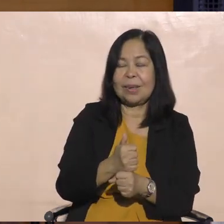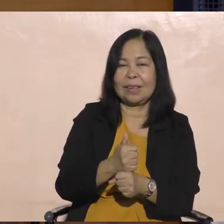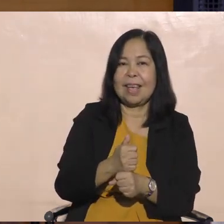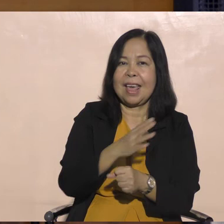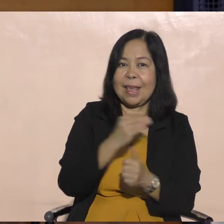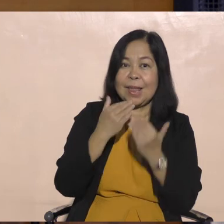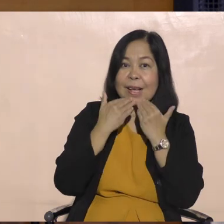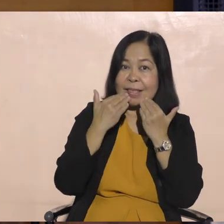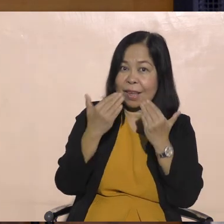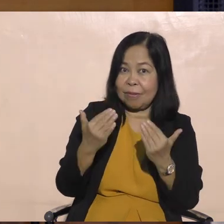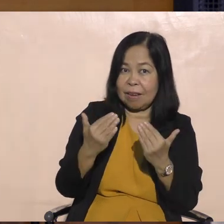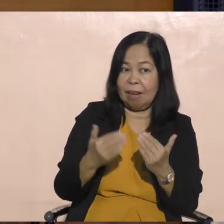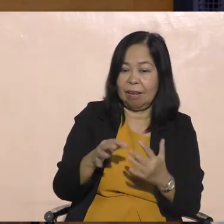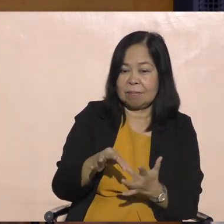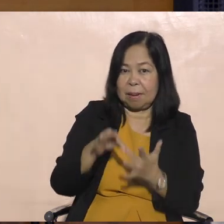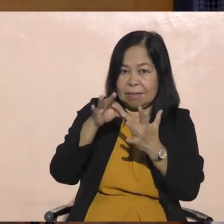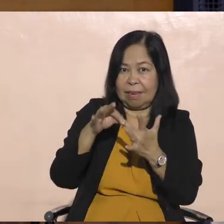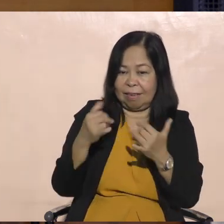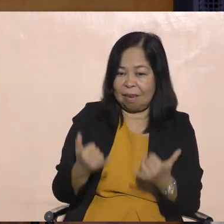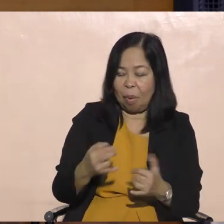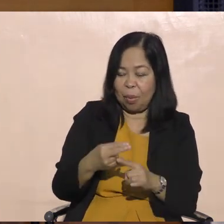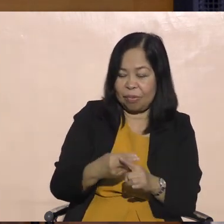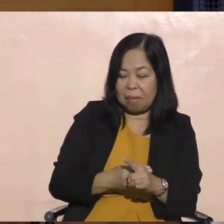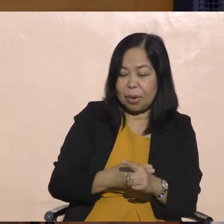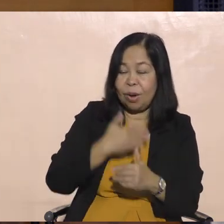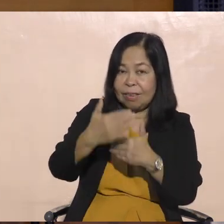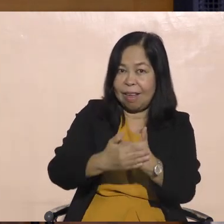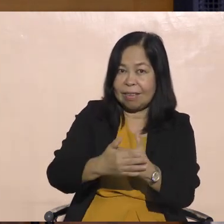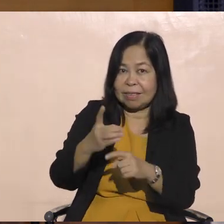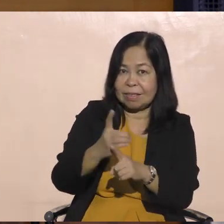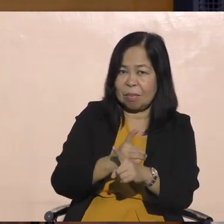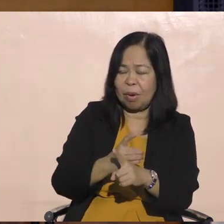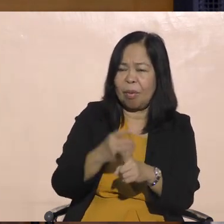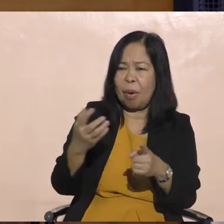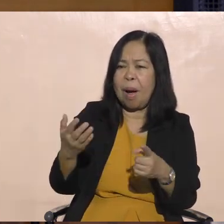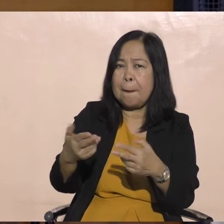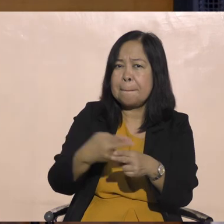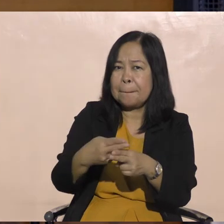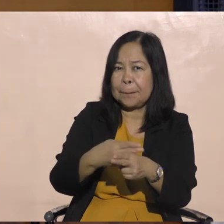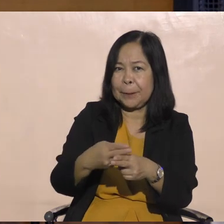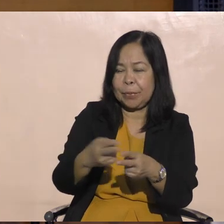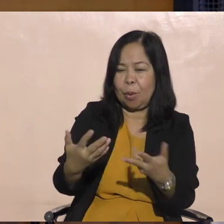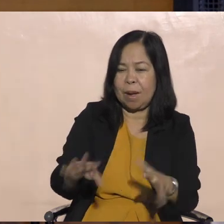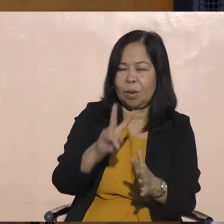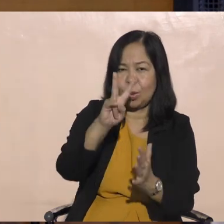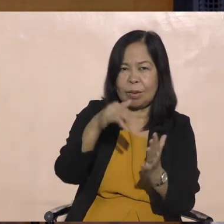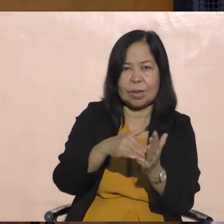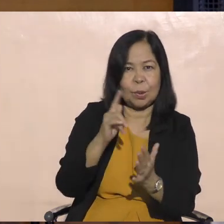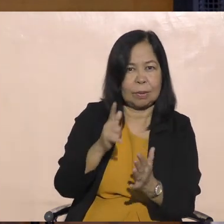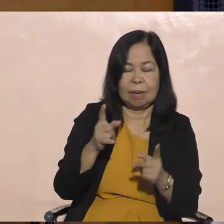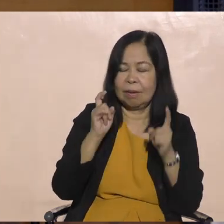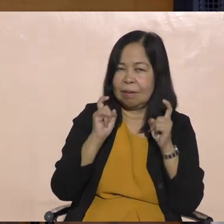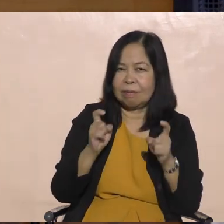nga tuig, which is hapit na matapos, mga kaigsunan. Di na to'y kalimtan, mga kaigsunan, that God is glorious in all